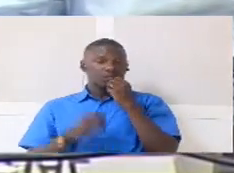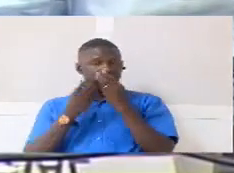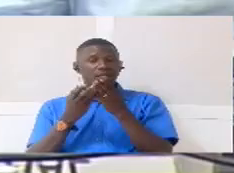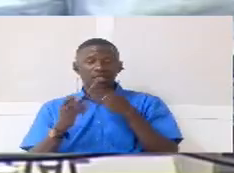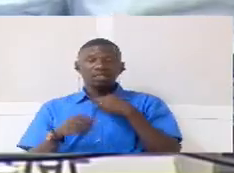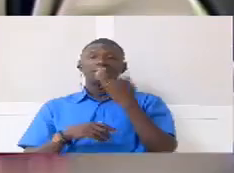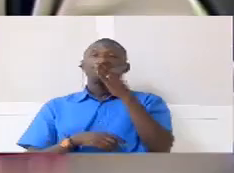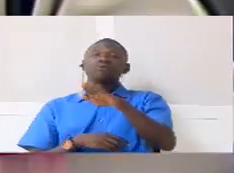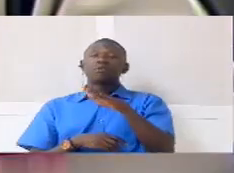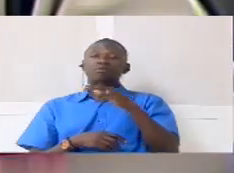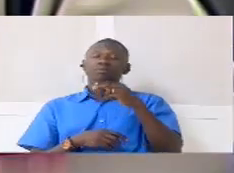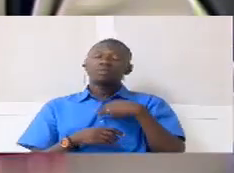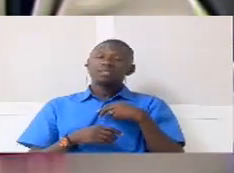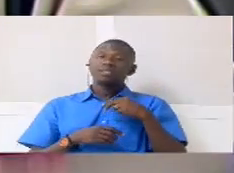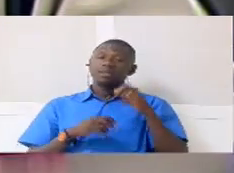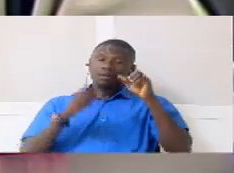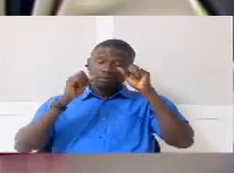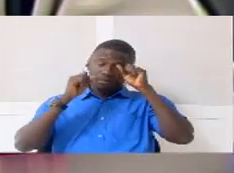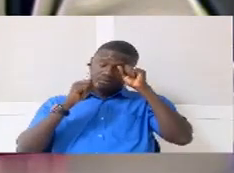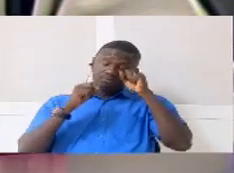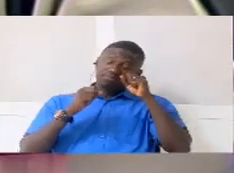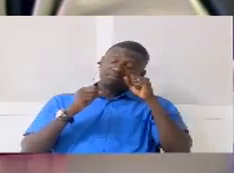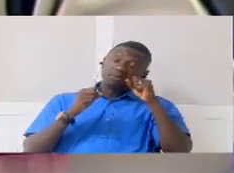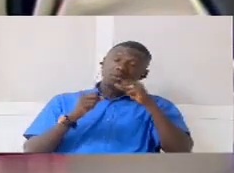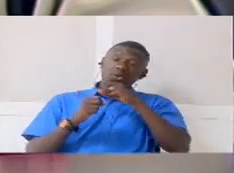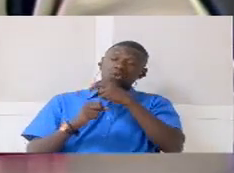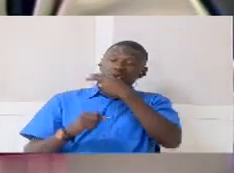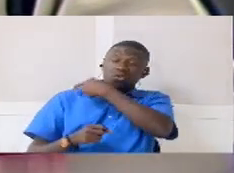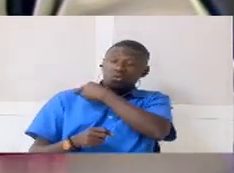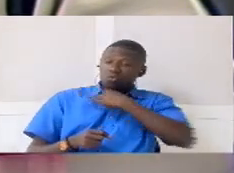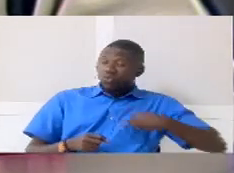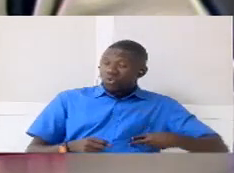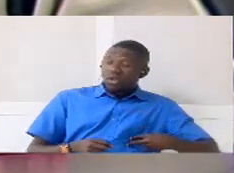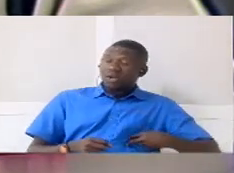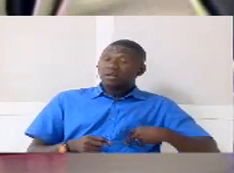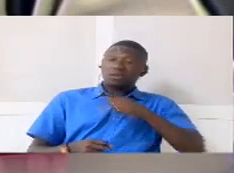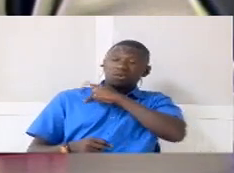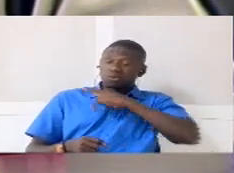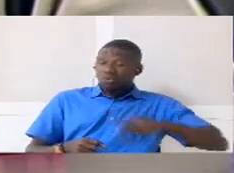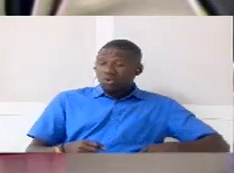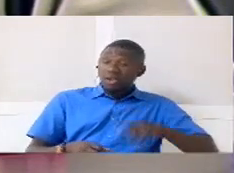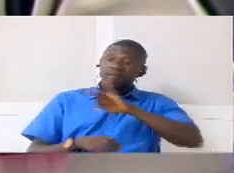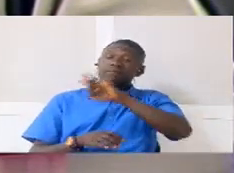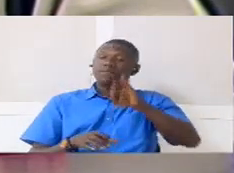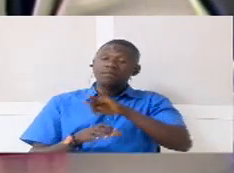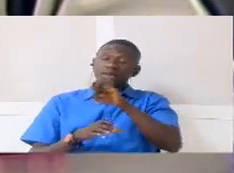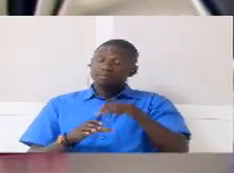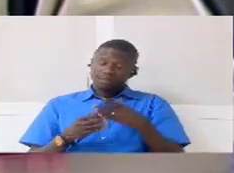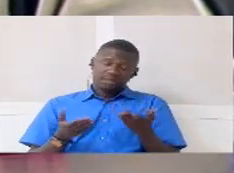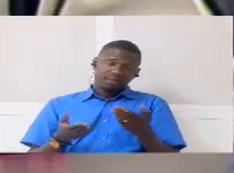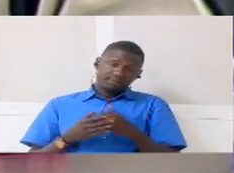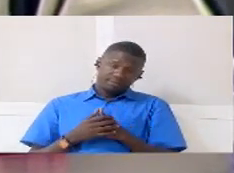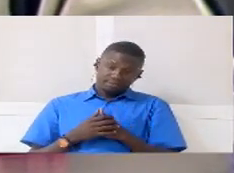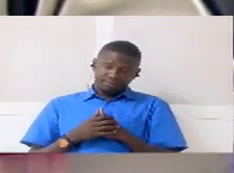kono, wele lasili, senu memu lasili nyato nkoti. Itela okoto, ite muna fahamuto.